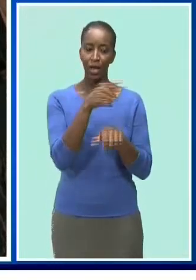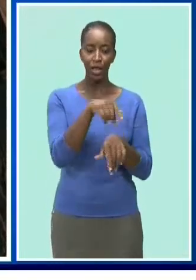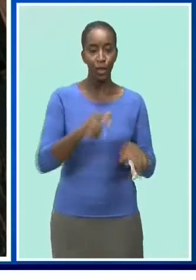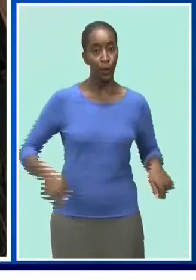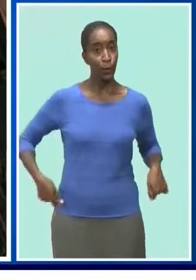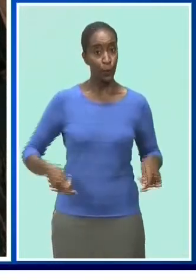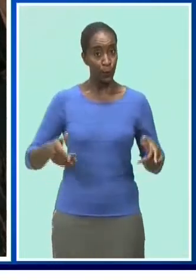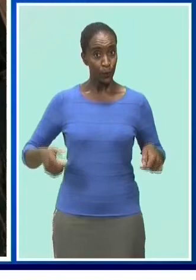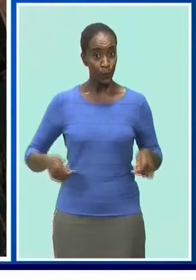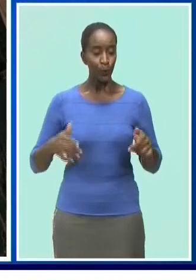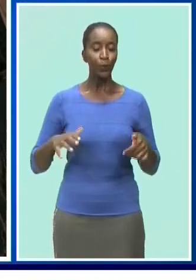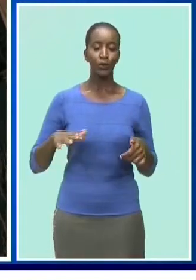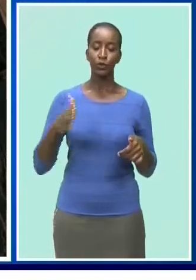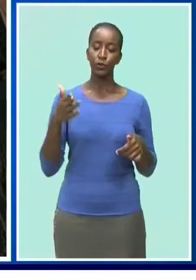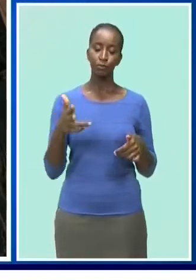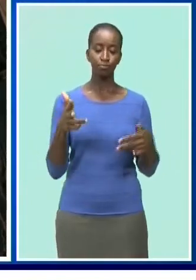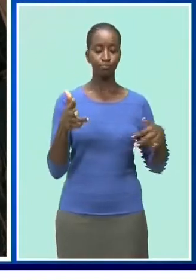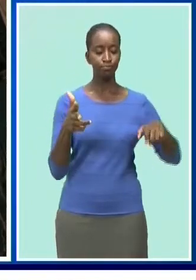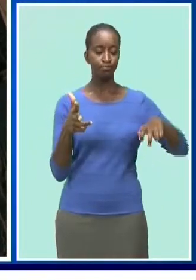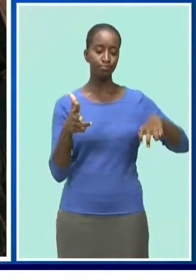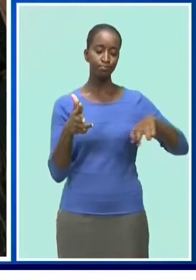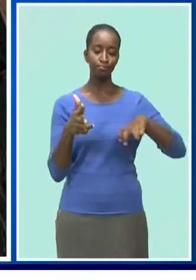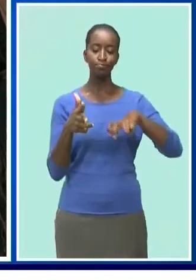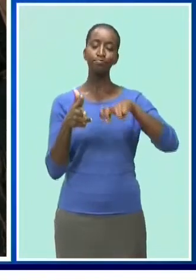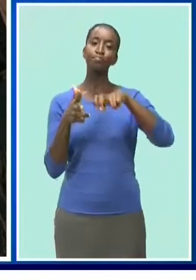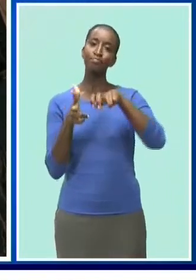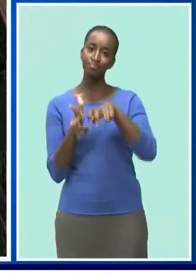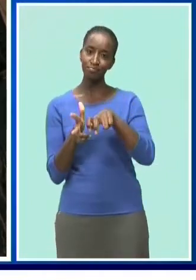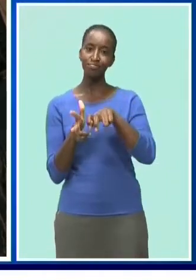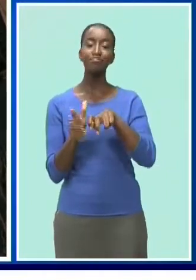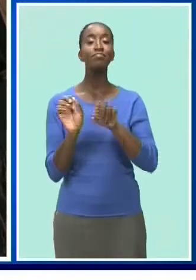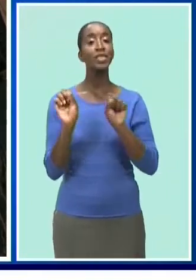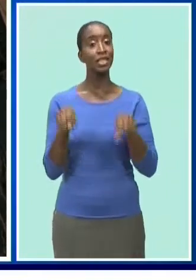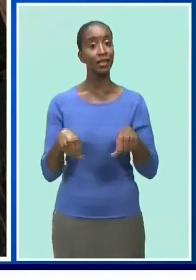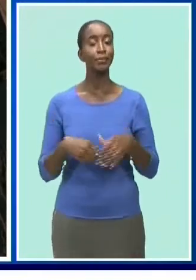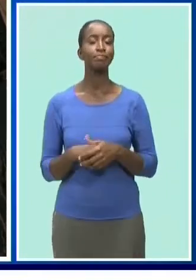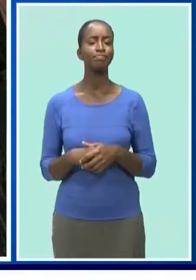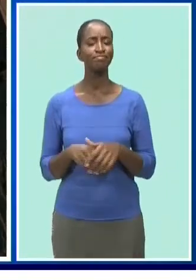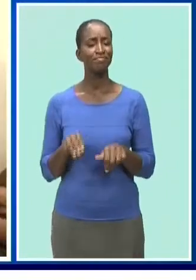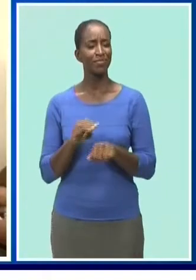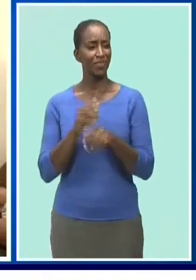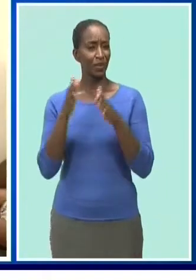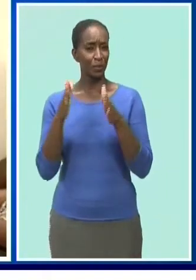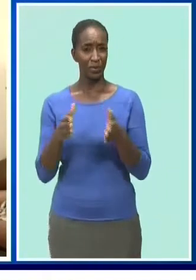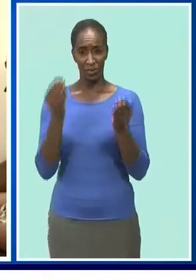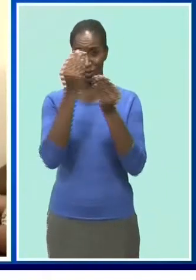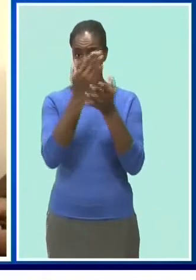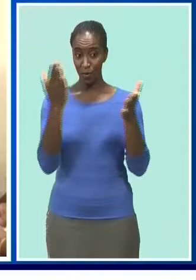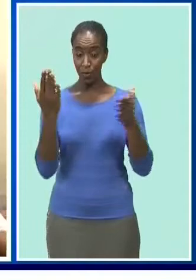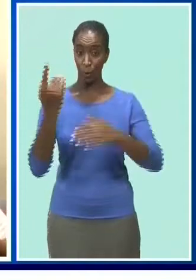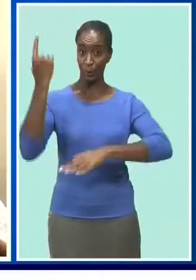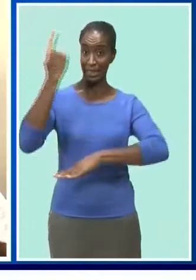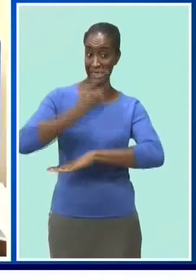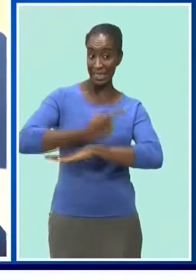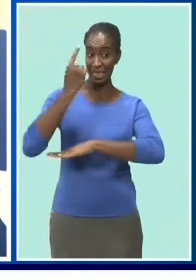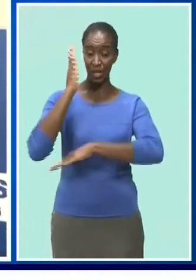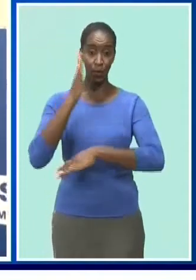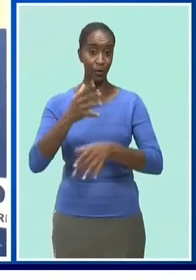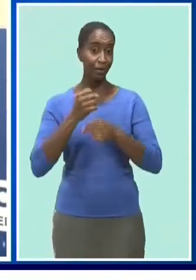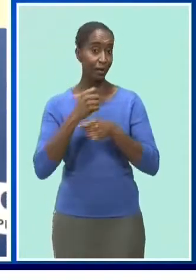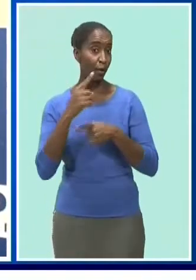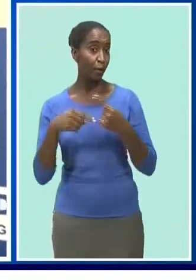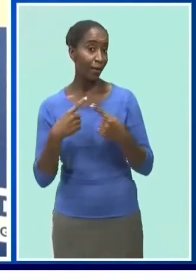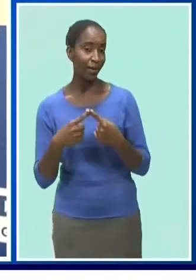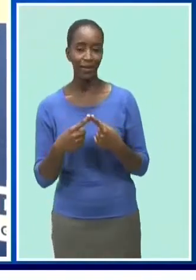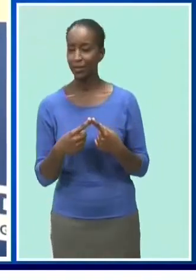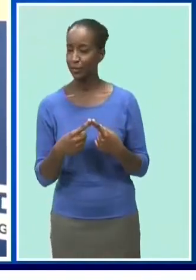the buses along with their able-bodied colleagues. Minister Phillips, however, could not give an expected date for the buses, saying only the